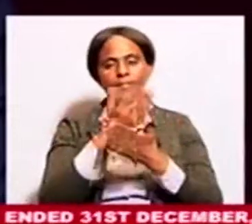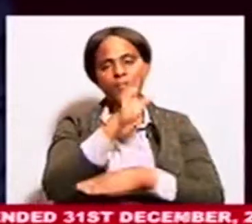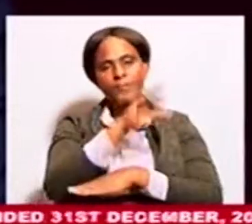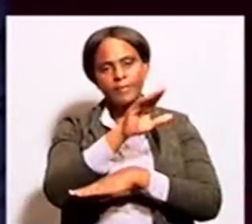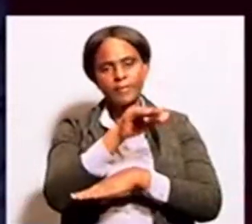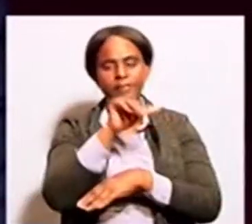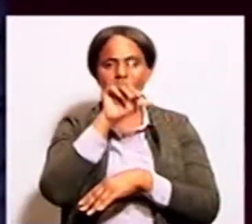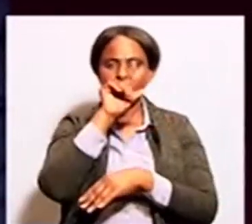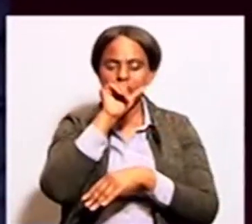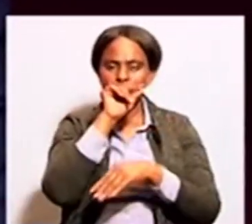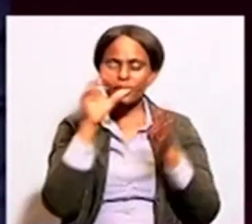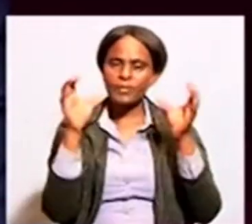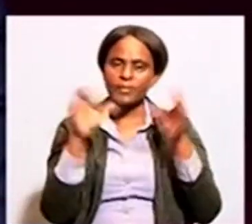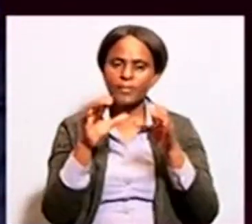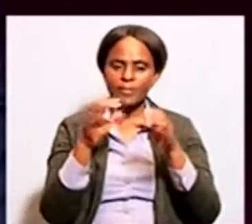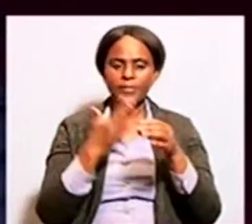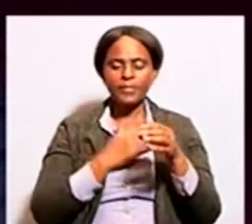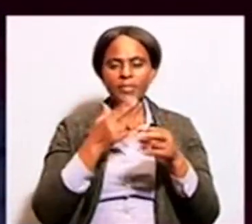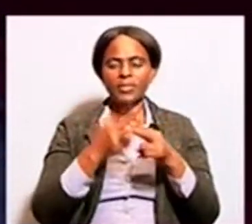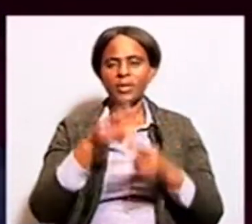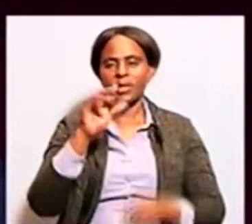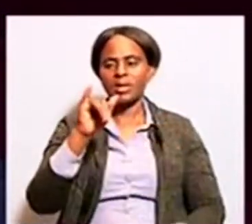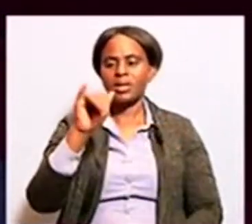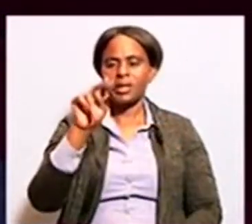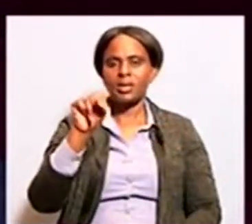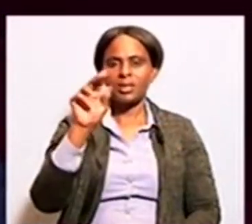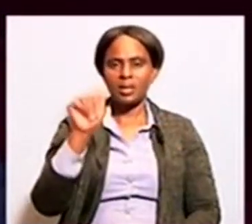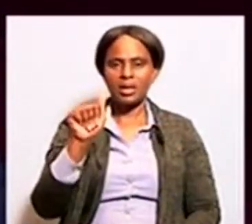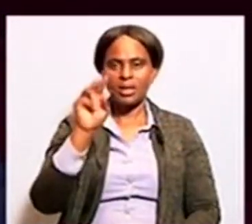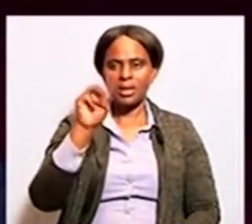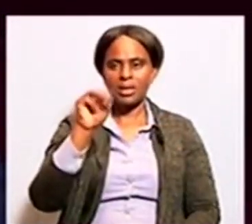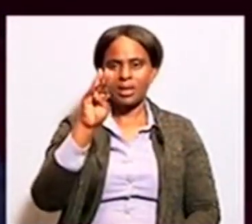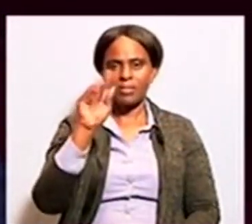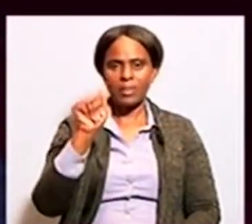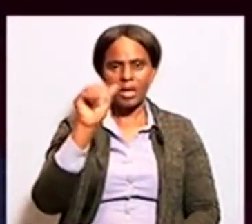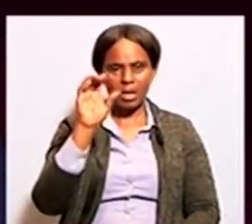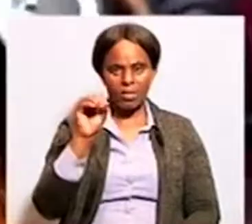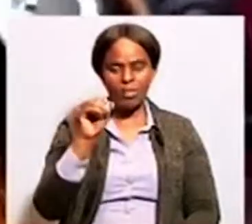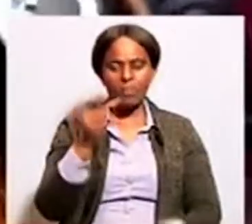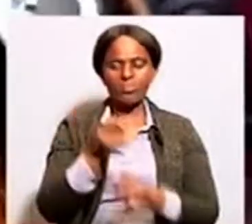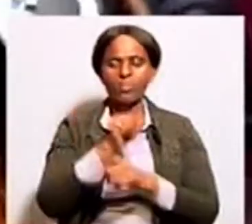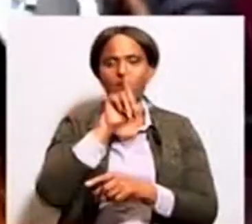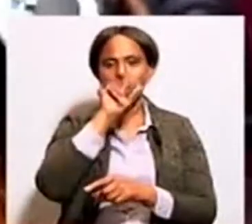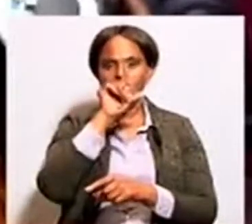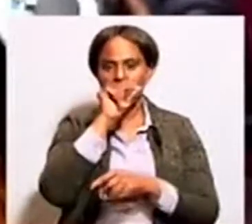City Council. My name is Inamba Mukubesa, Senior Auditor from Livingstone Office.